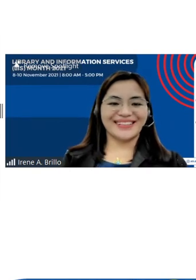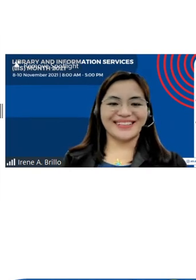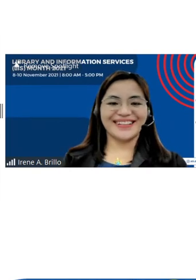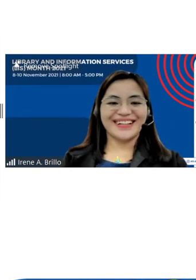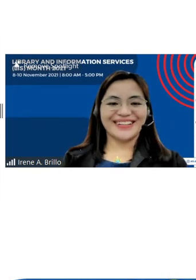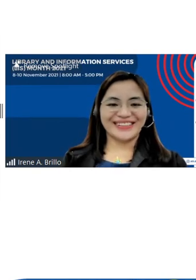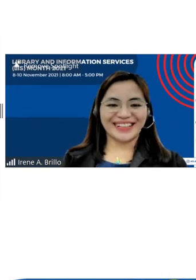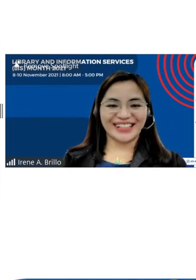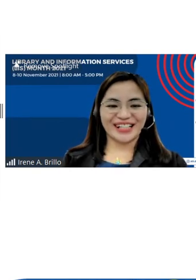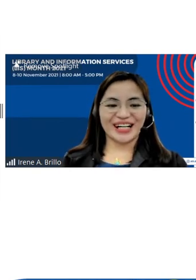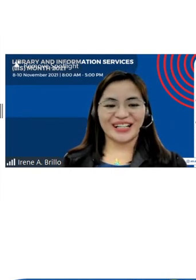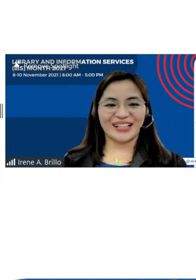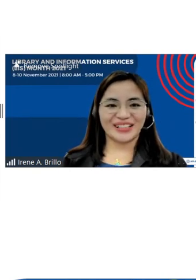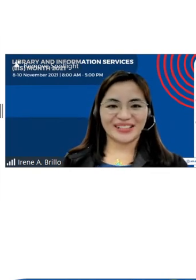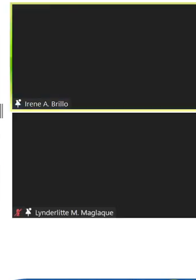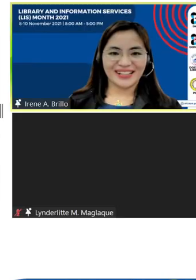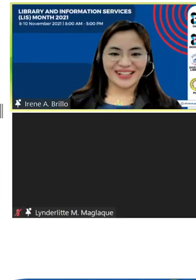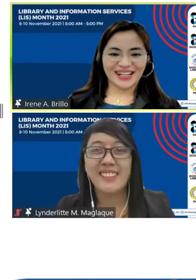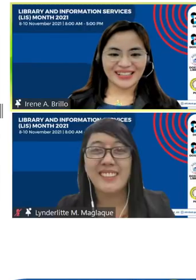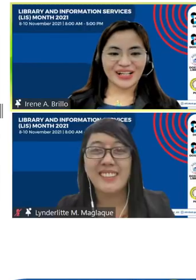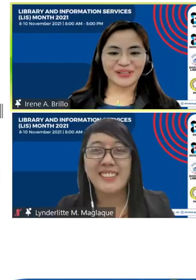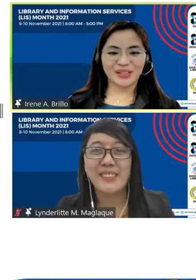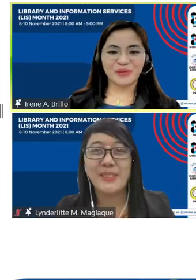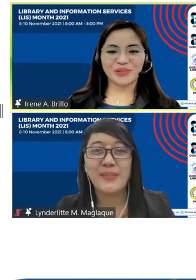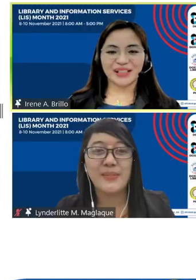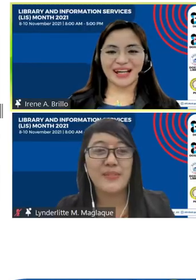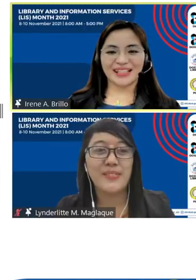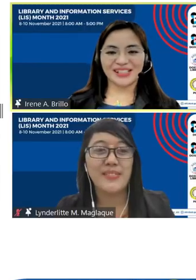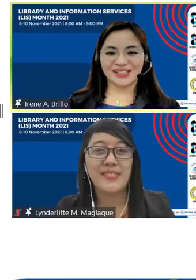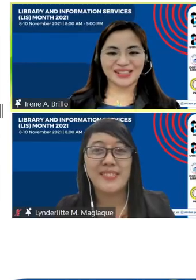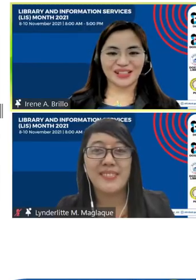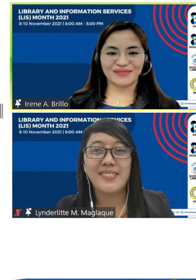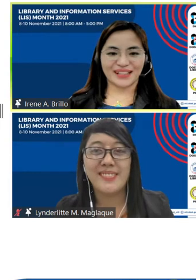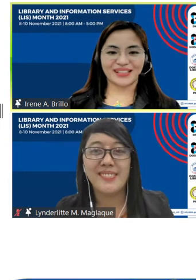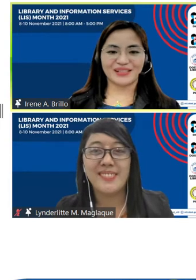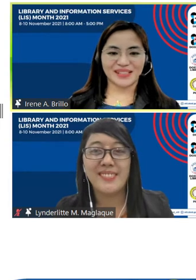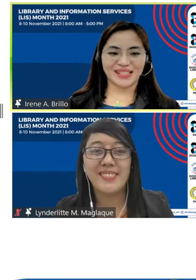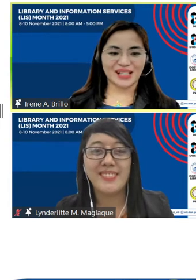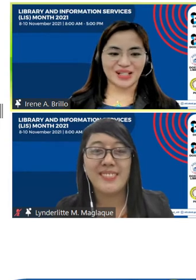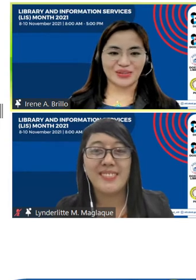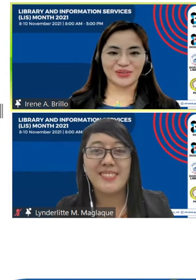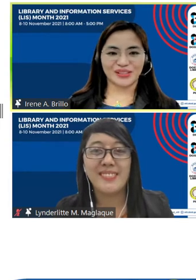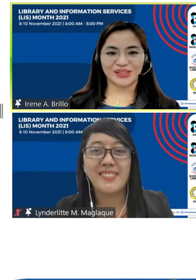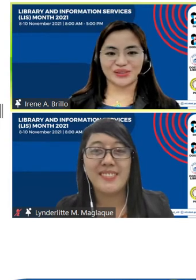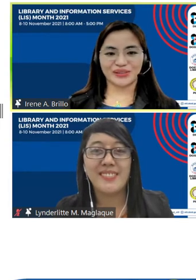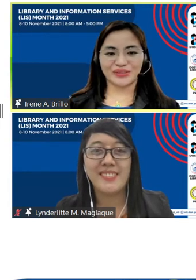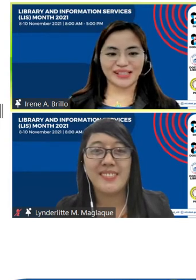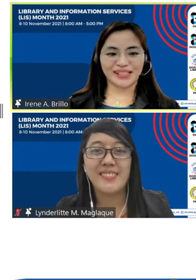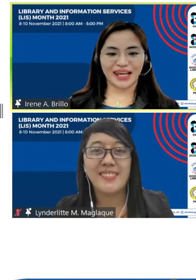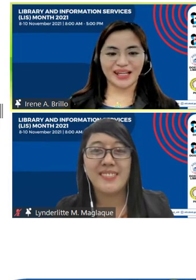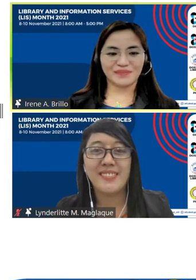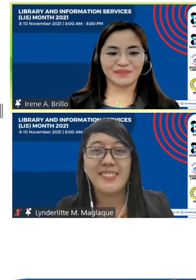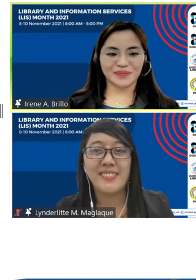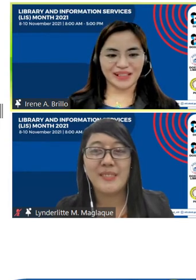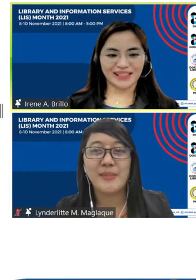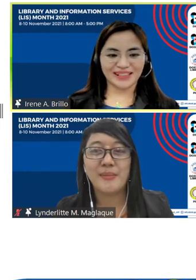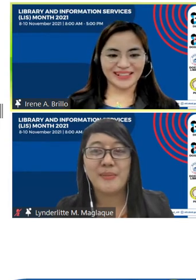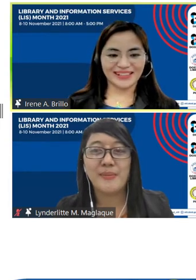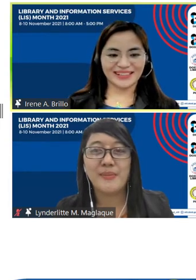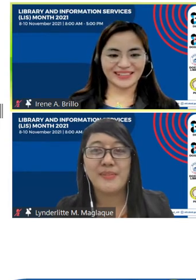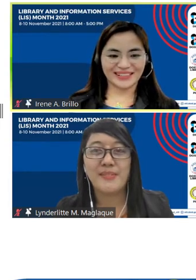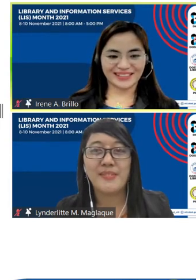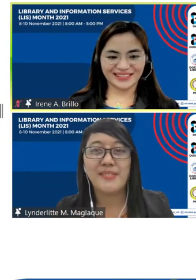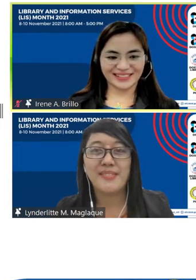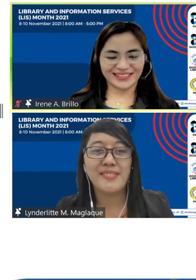Sorry. Okay. I-award po muna natin yung certificate ni Miss Nicole. So, once again, Ma'am